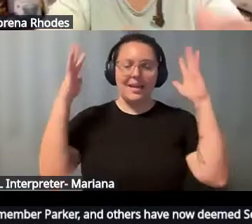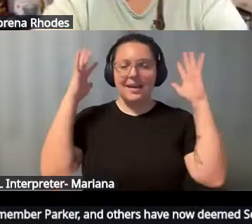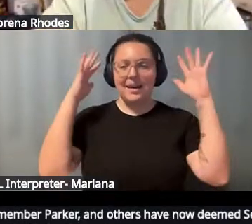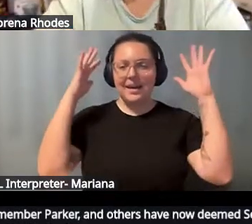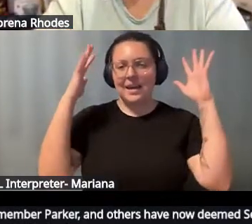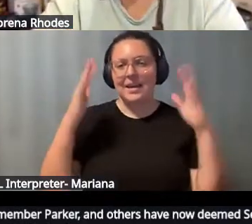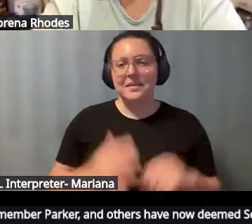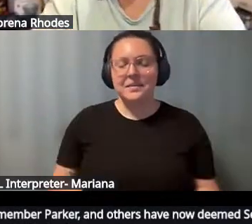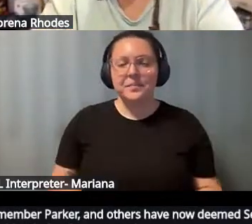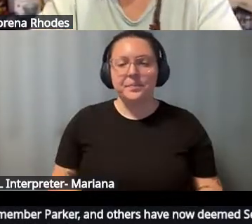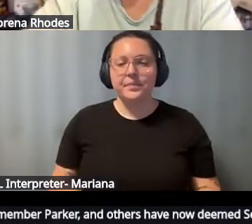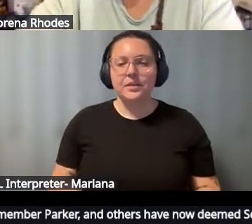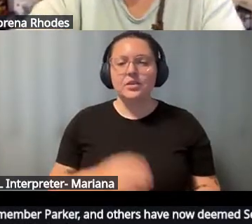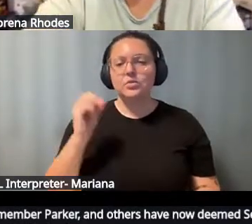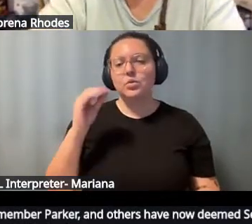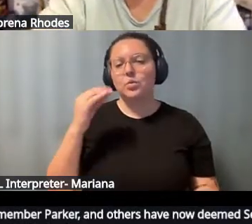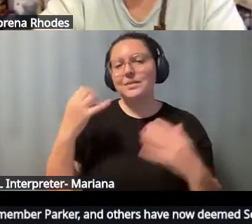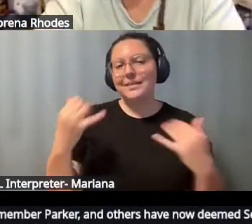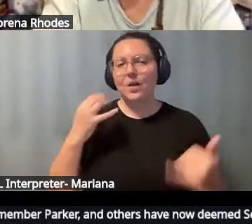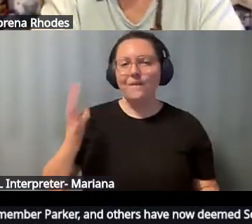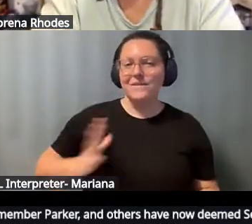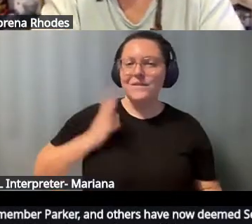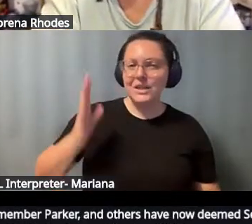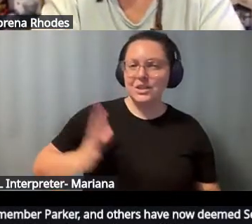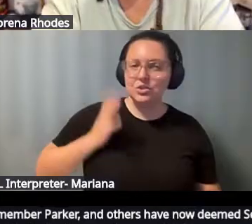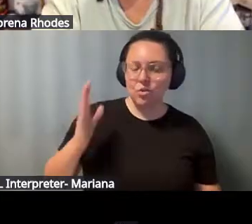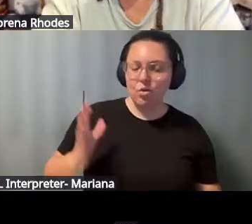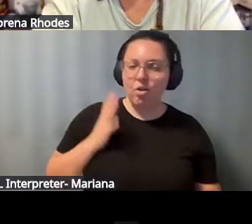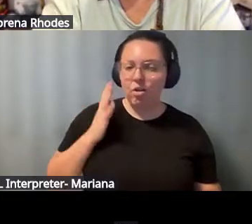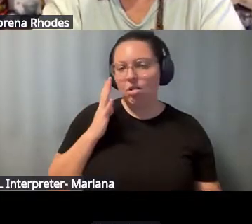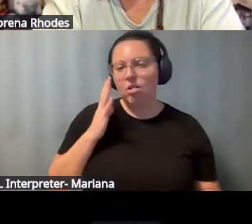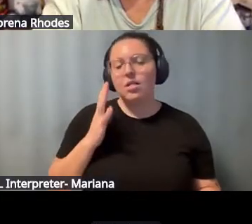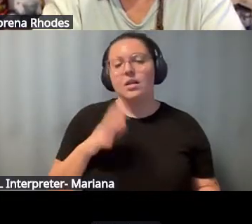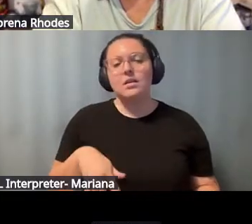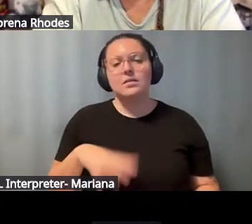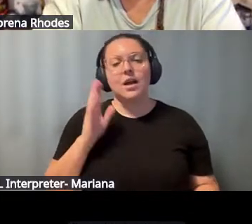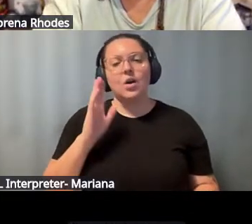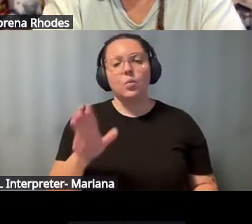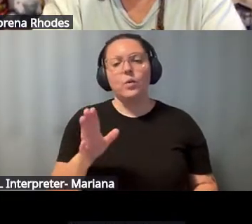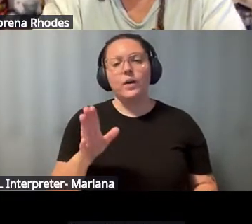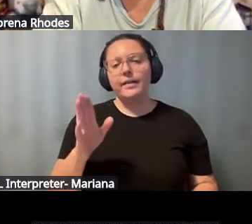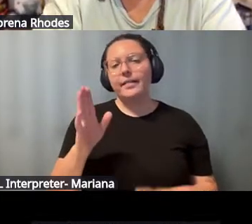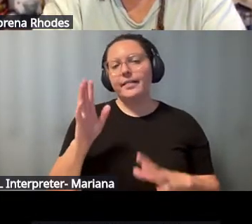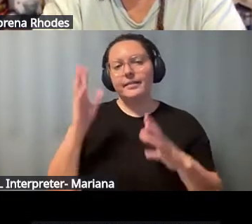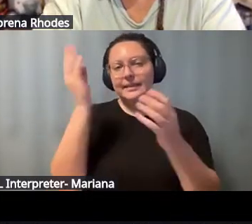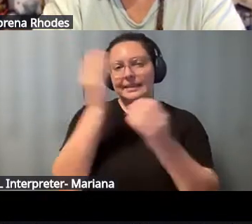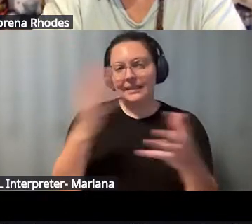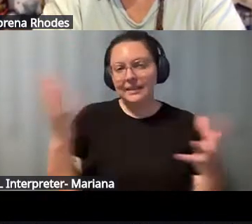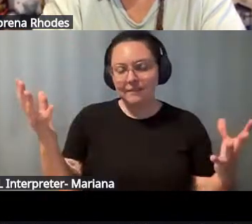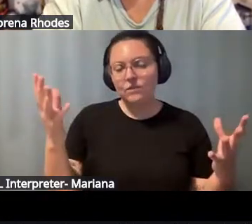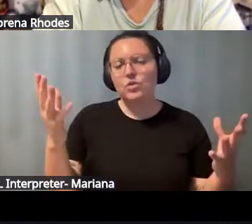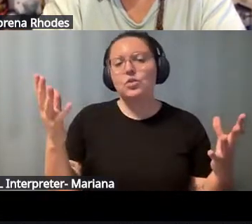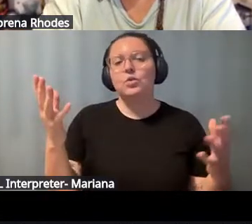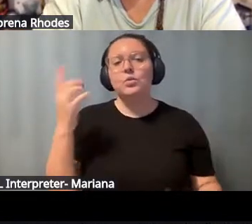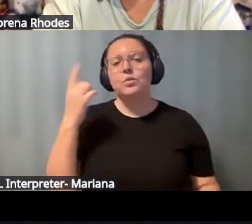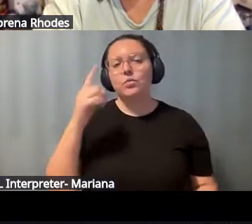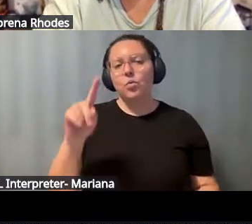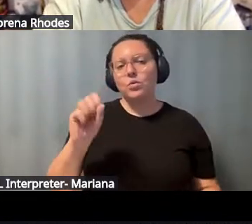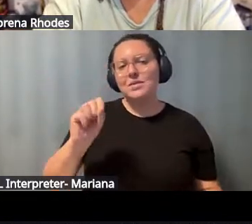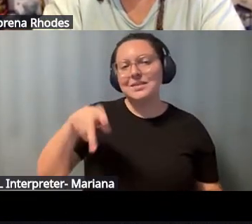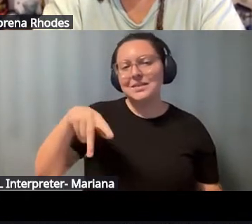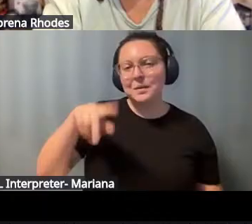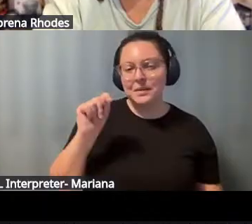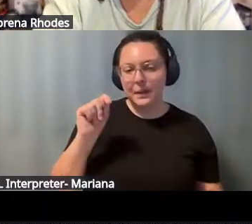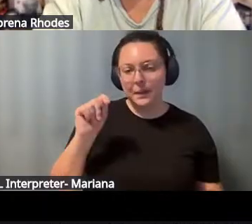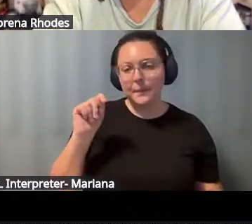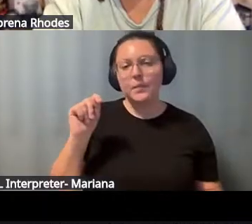yes. So it's now official. I'm going to give you quickly some information that in September, and if I can,